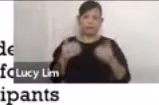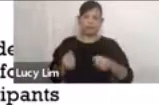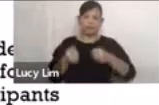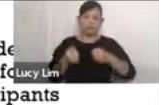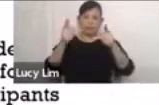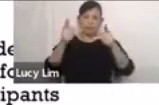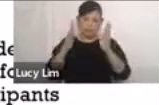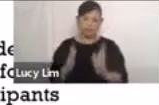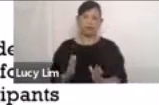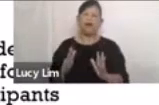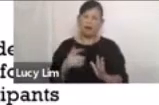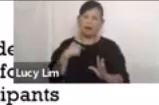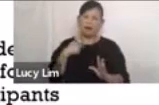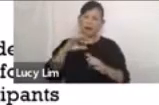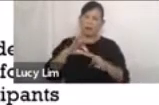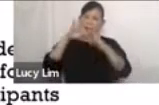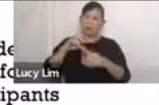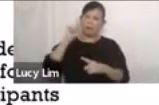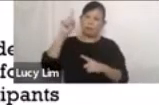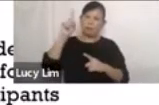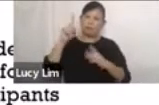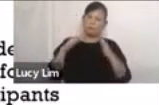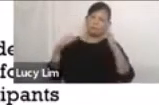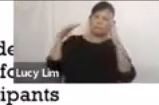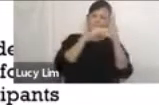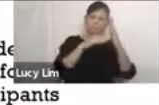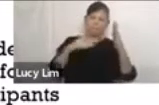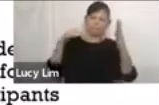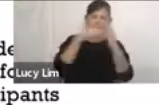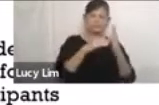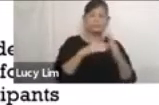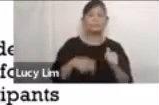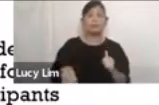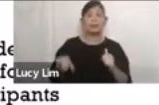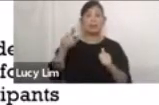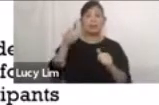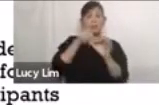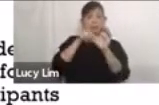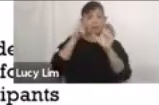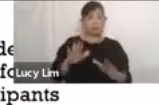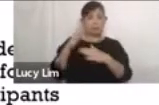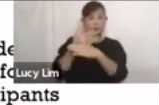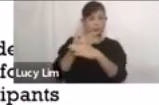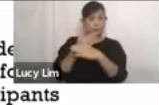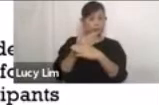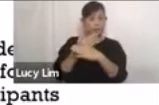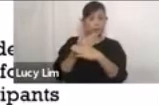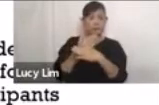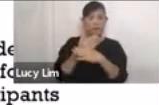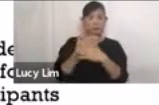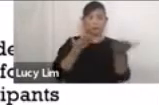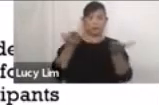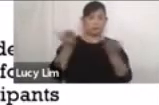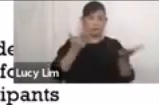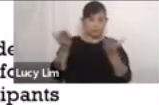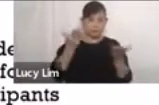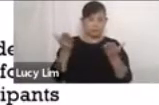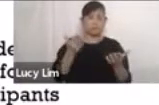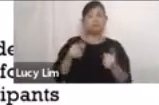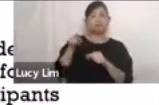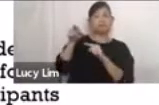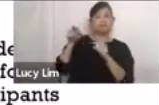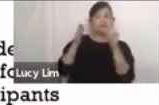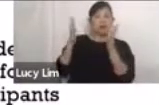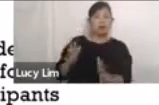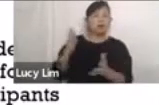services. The participants shared that the attitude of the service providers would be judgmental and not very youth-friendly when